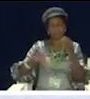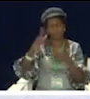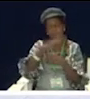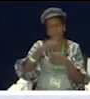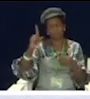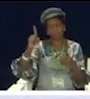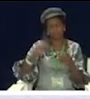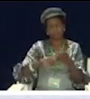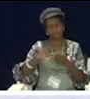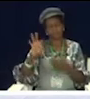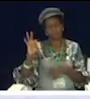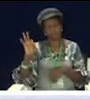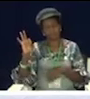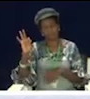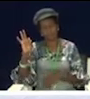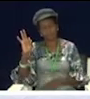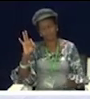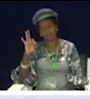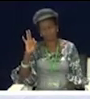to 8.